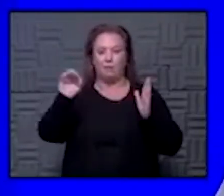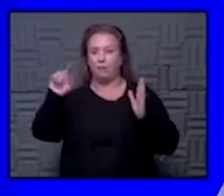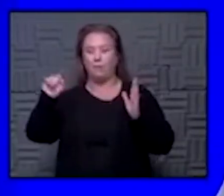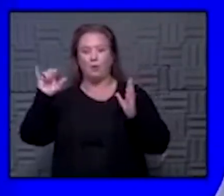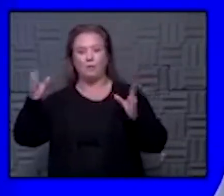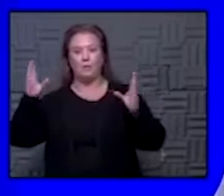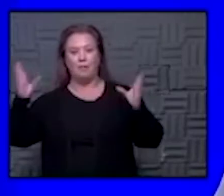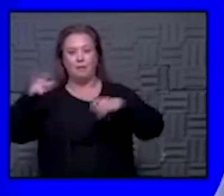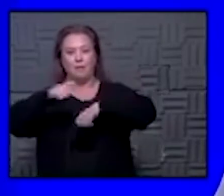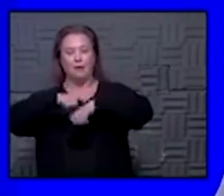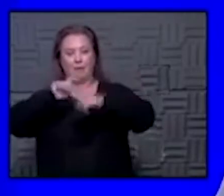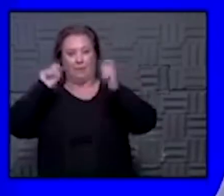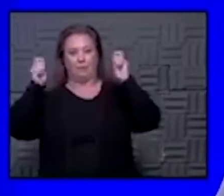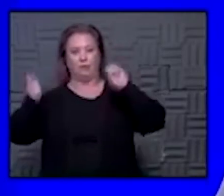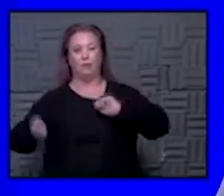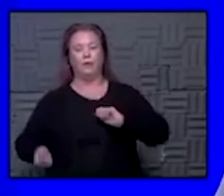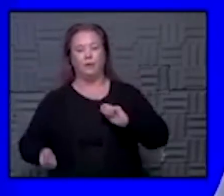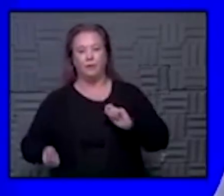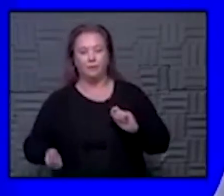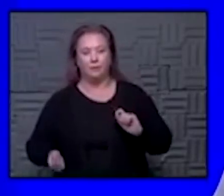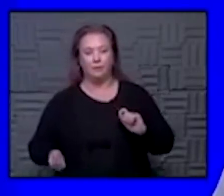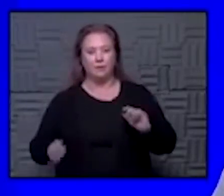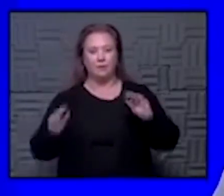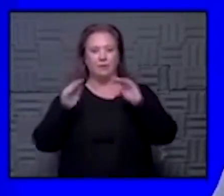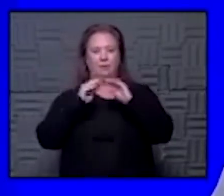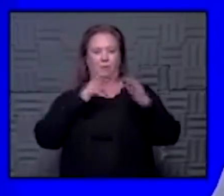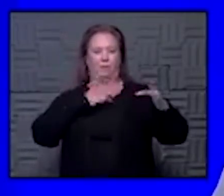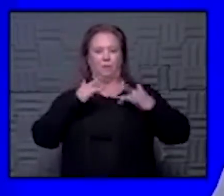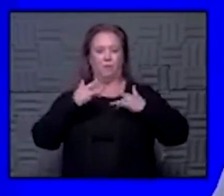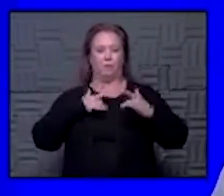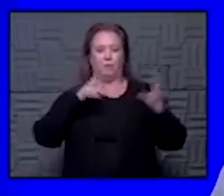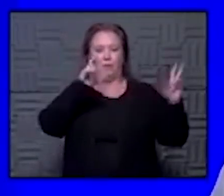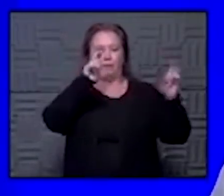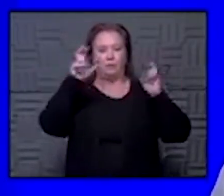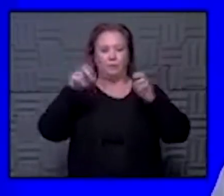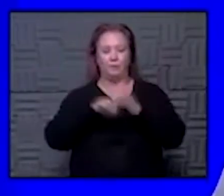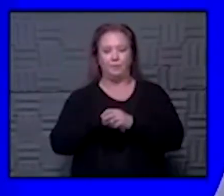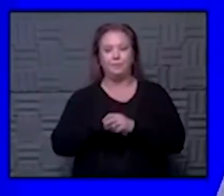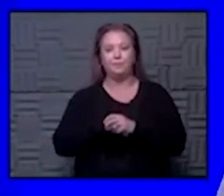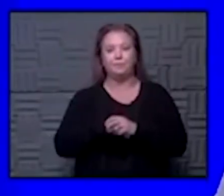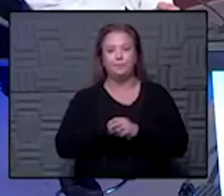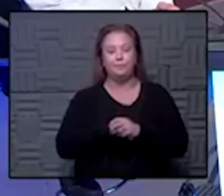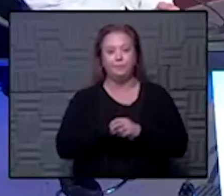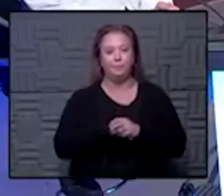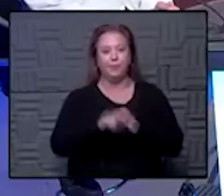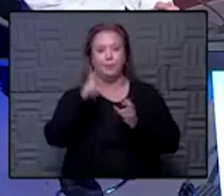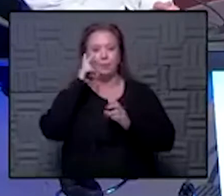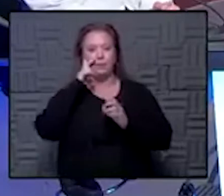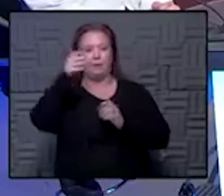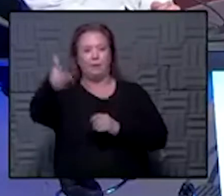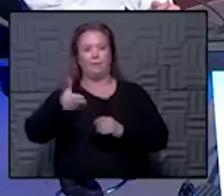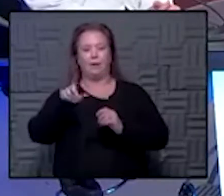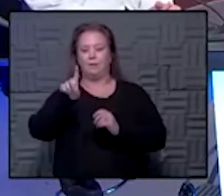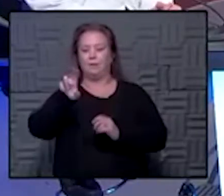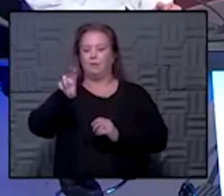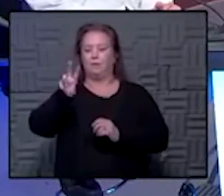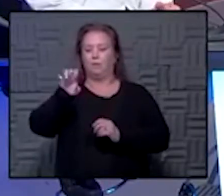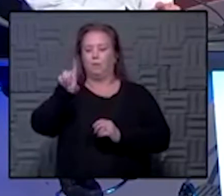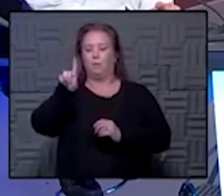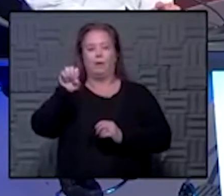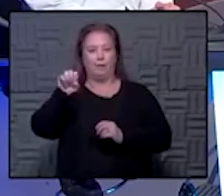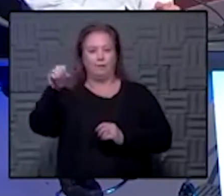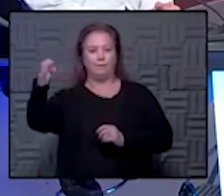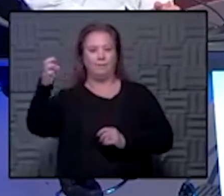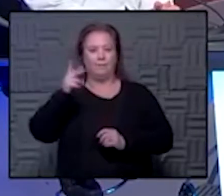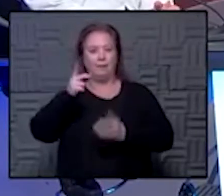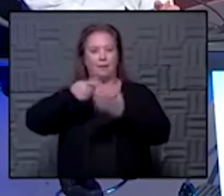changed too, and that's more of a kind of a concerning issue. All right. Well, let's see if we can get him back on next week to answer that a